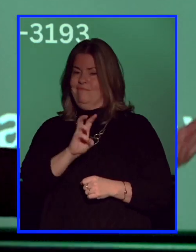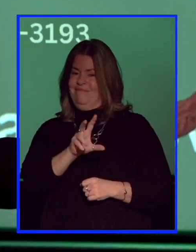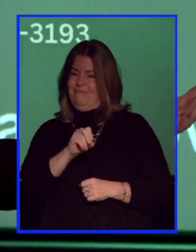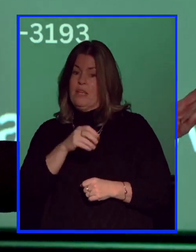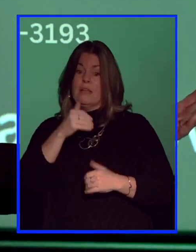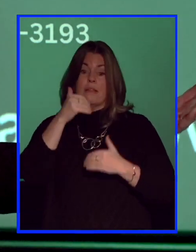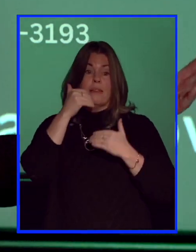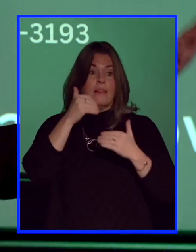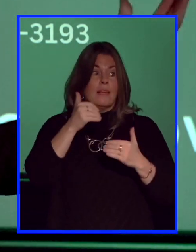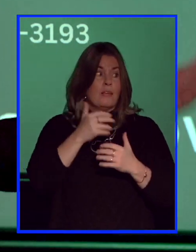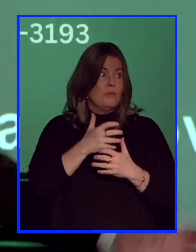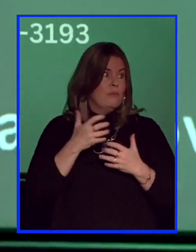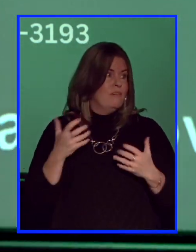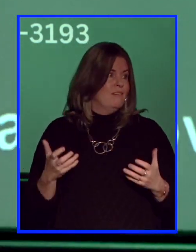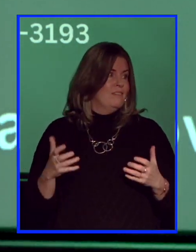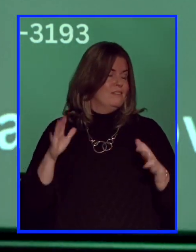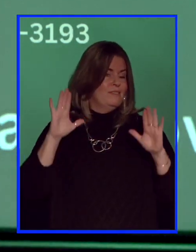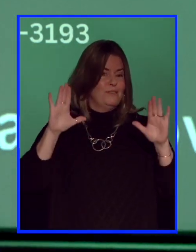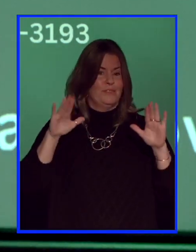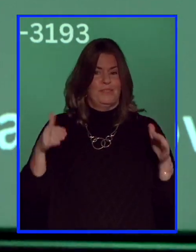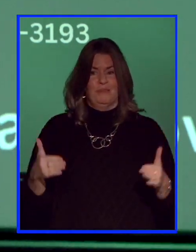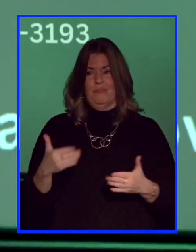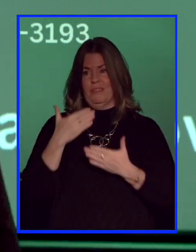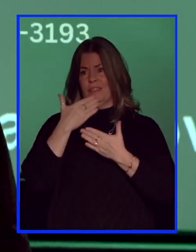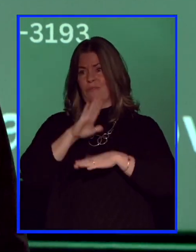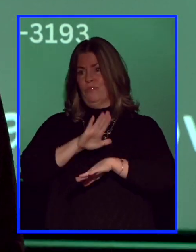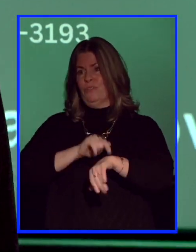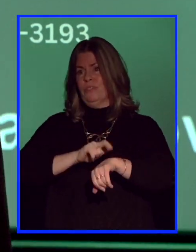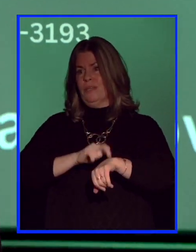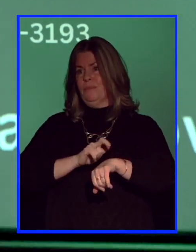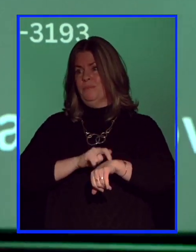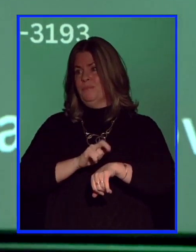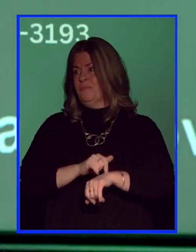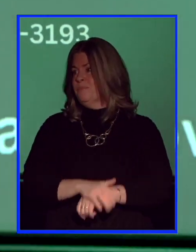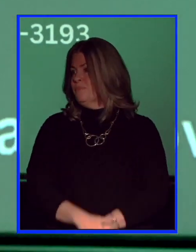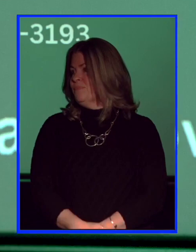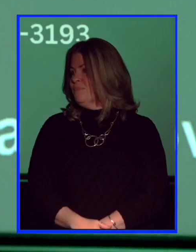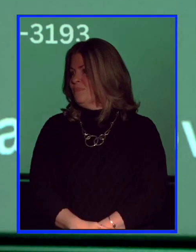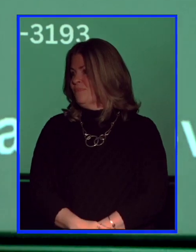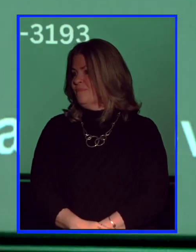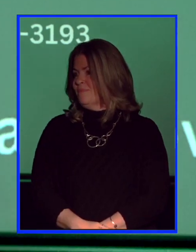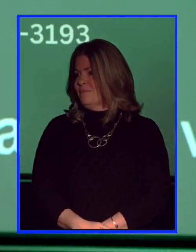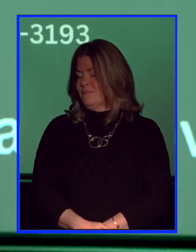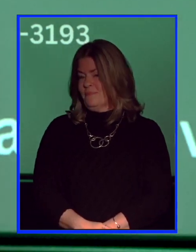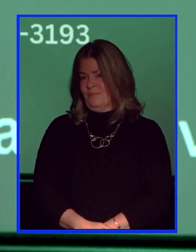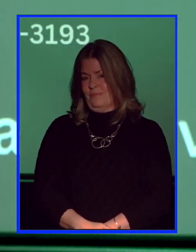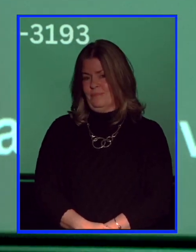Yeah. Thank you. It's great to be here. Thanks for coming. Thank you very much.